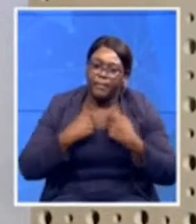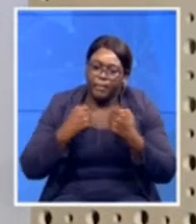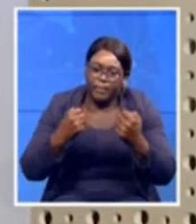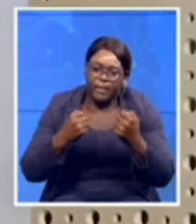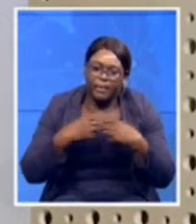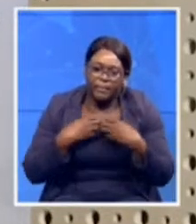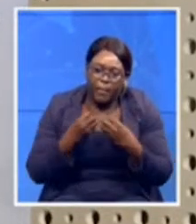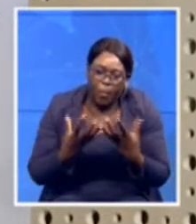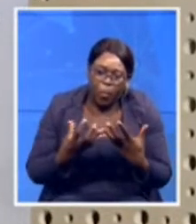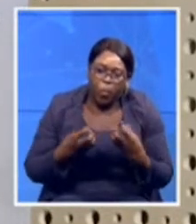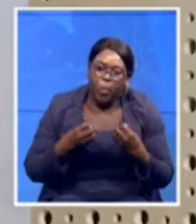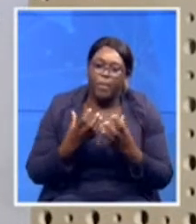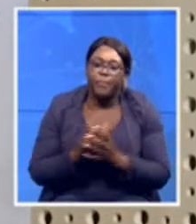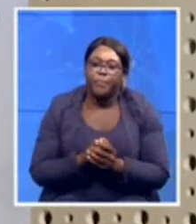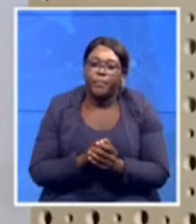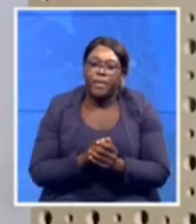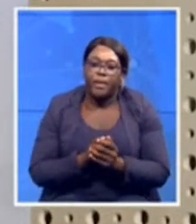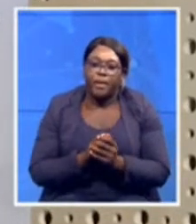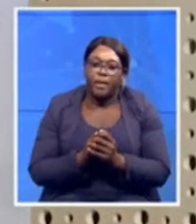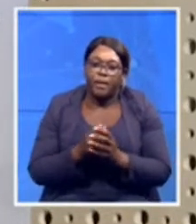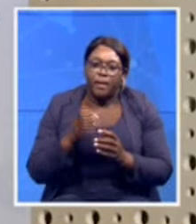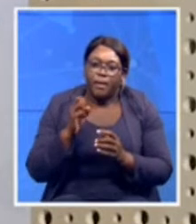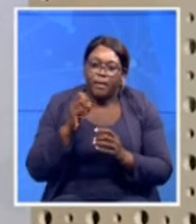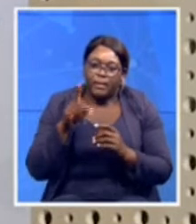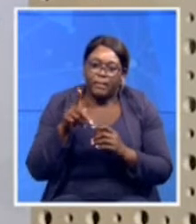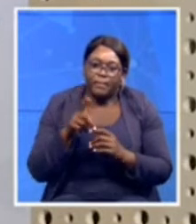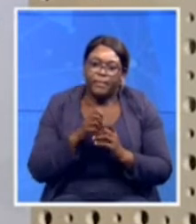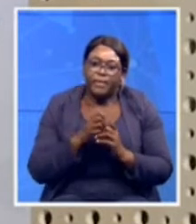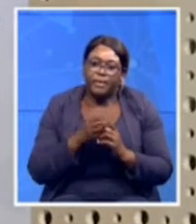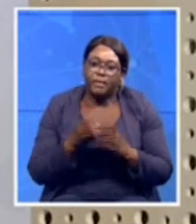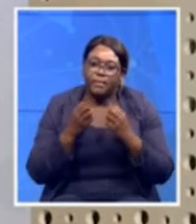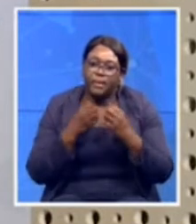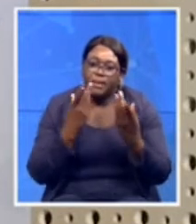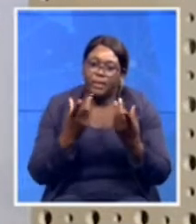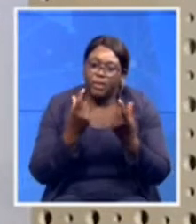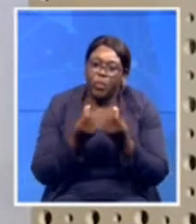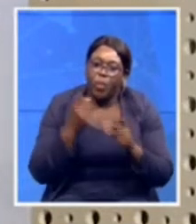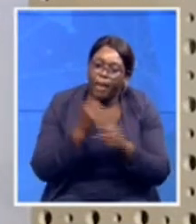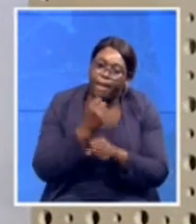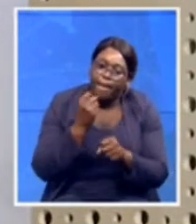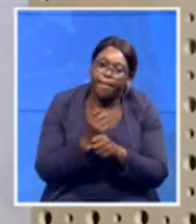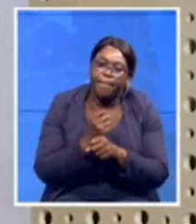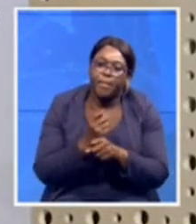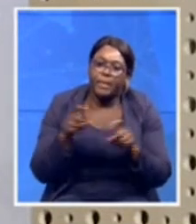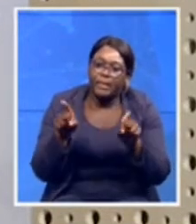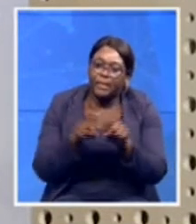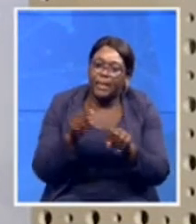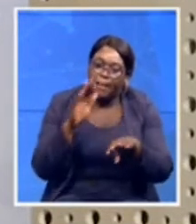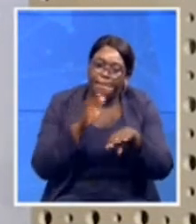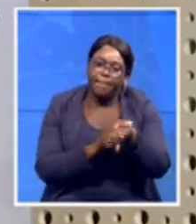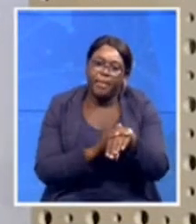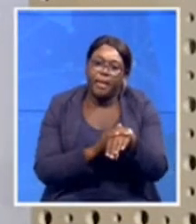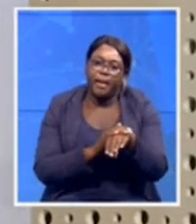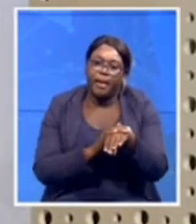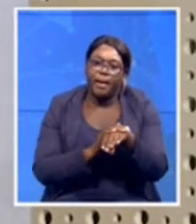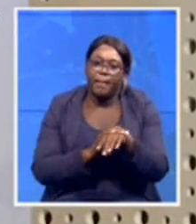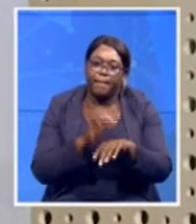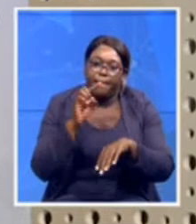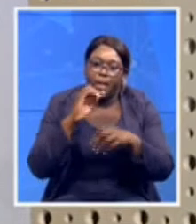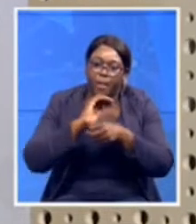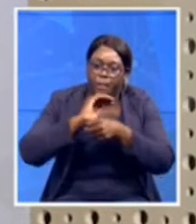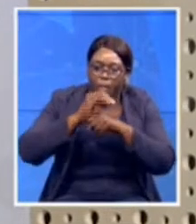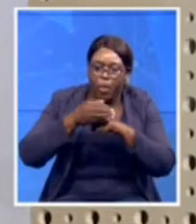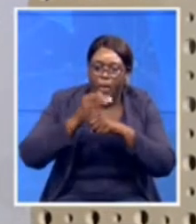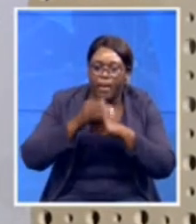act, but still ensuring that we protect the citizens as well as the children against harmful or prohibited content. And thank you very